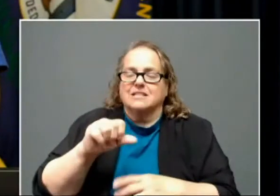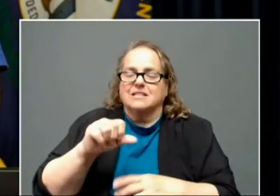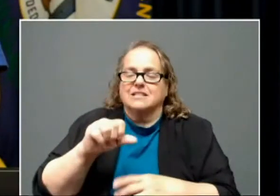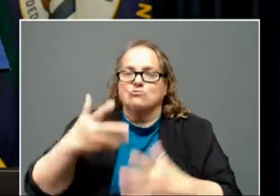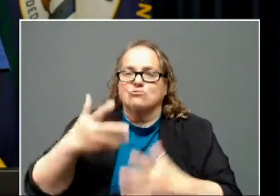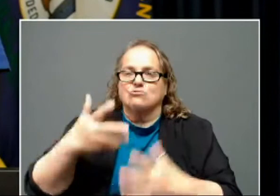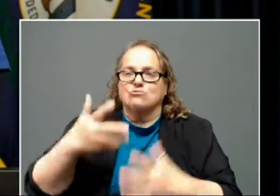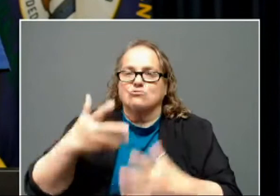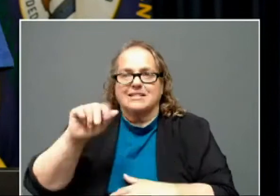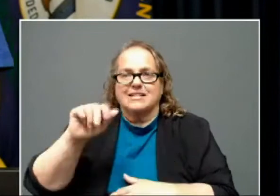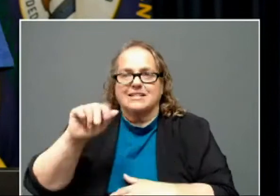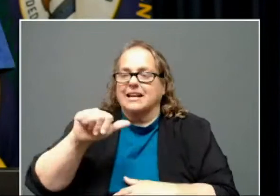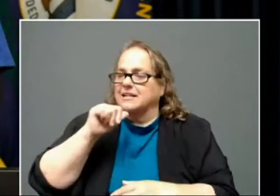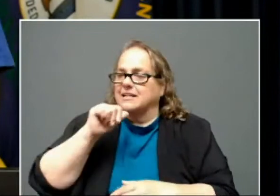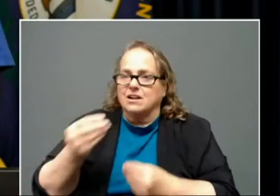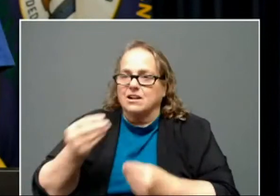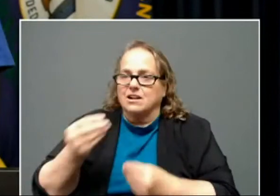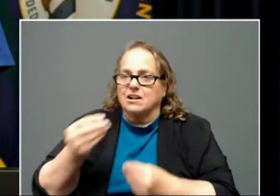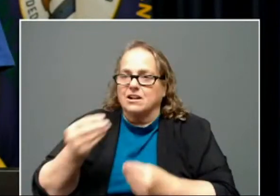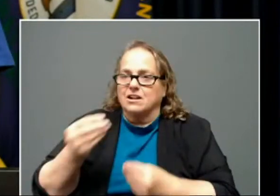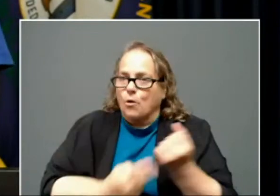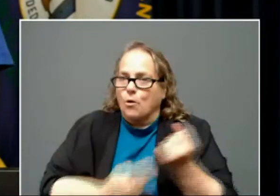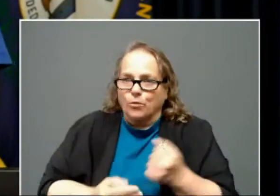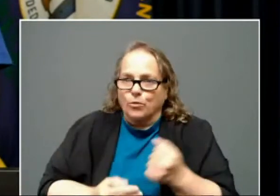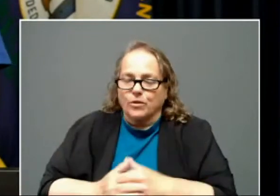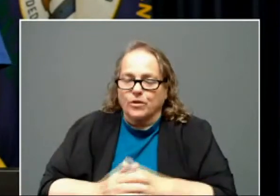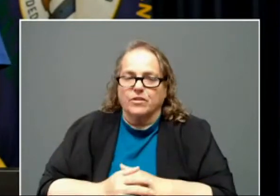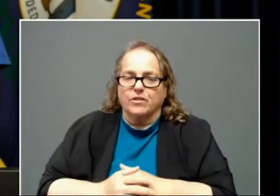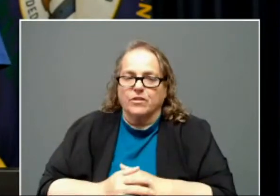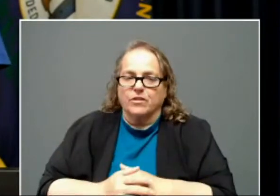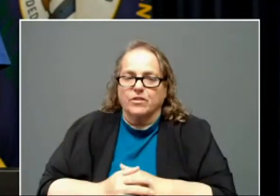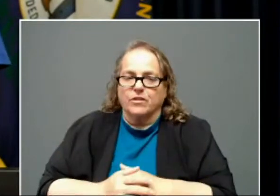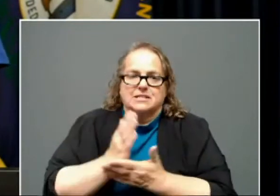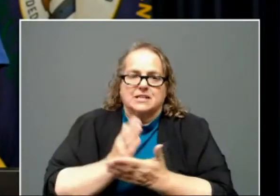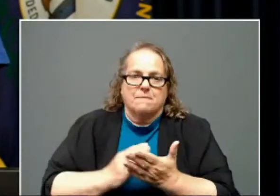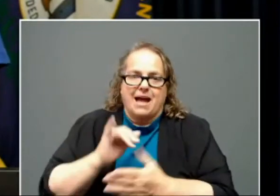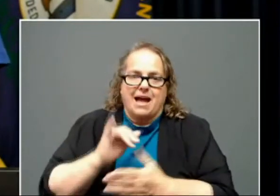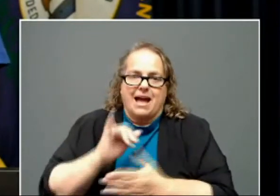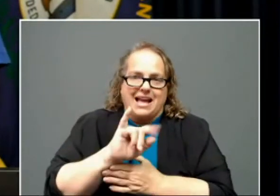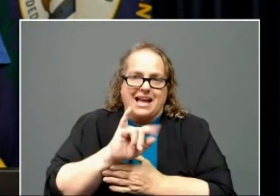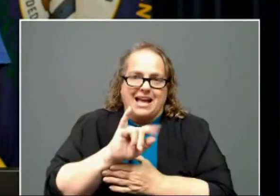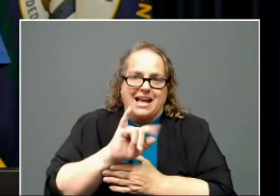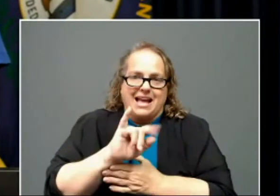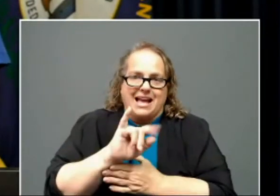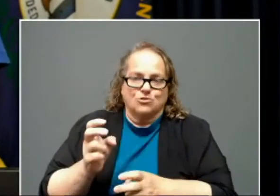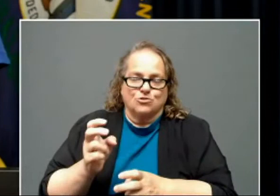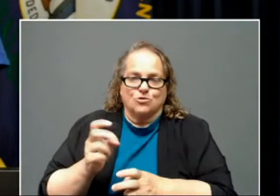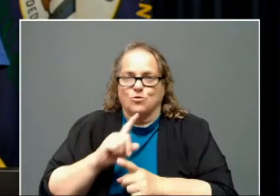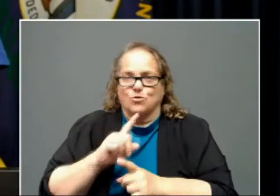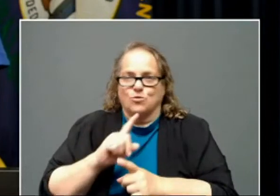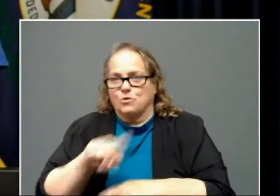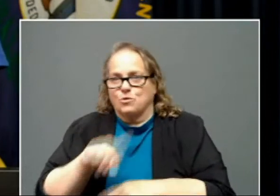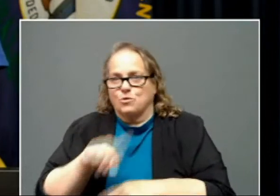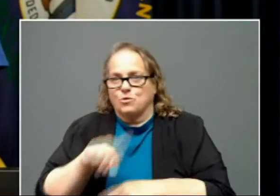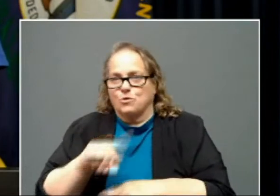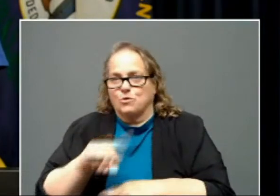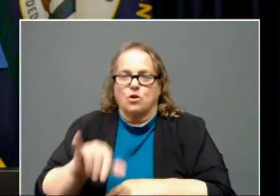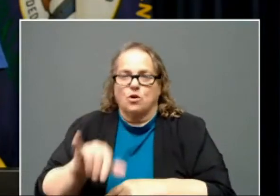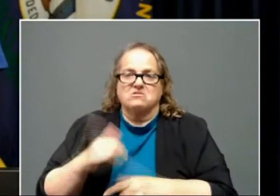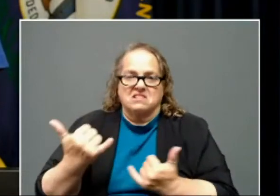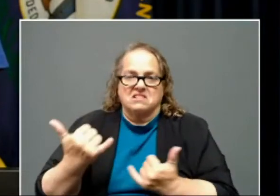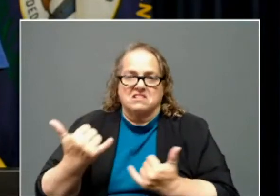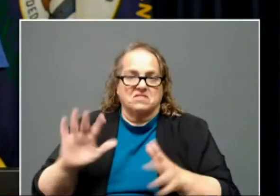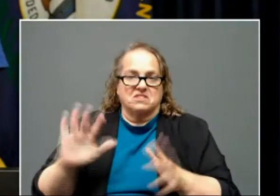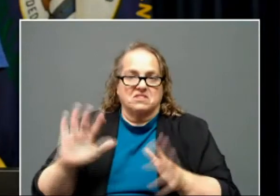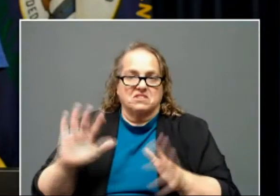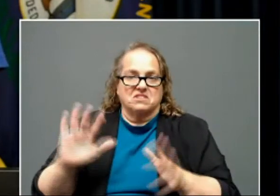and through both. And we went through some IT issues with reporting back and forth. We think those are primarily resolved. So